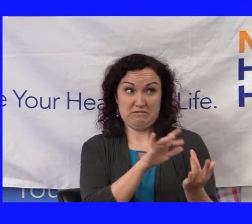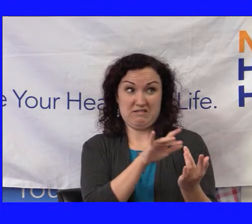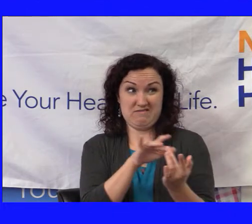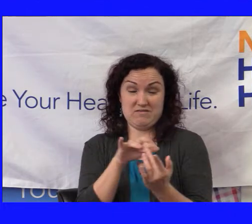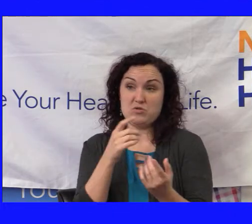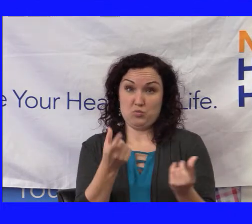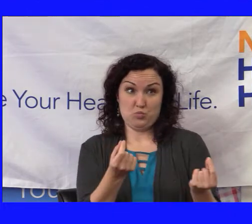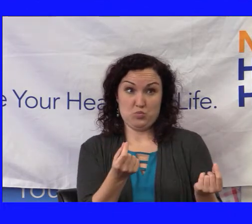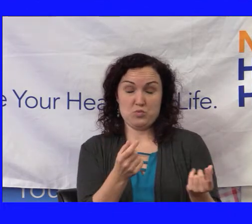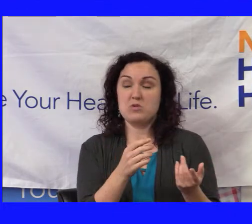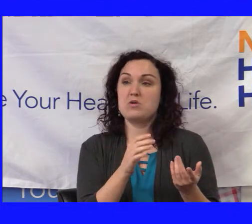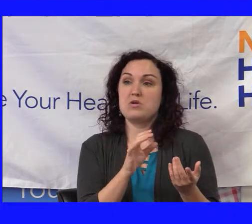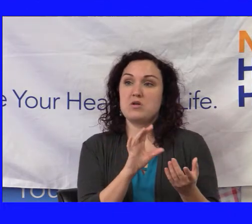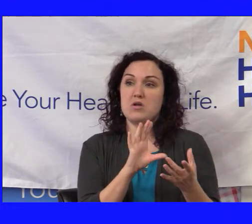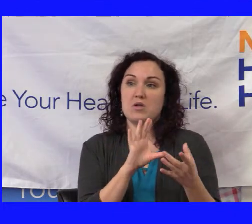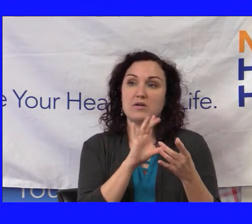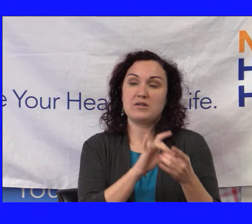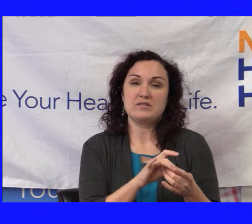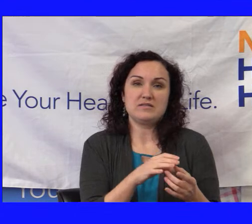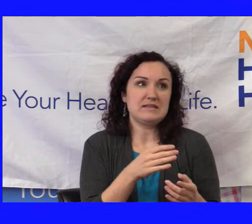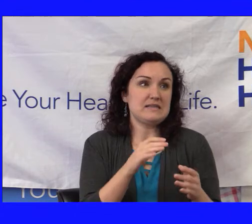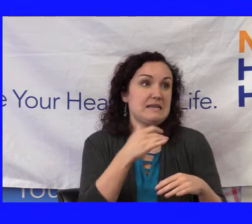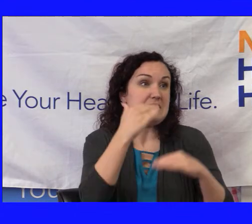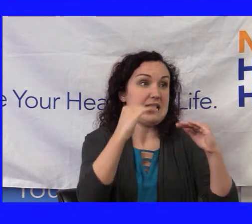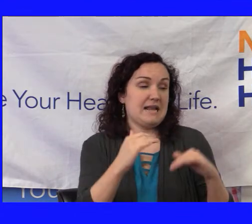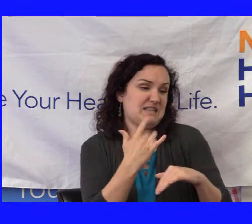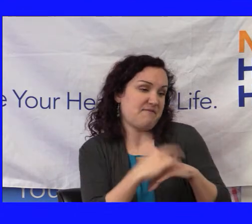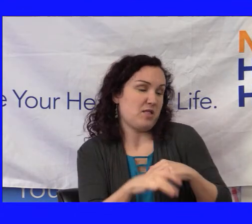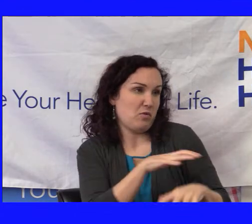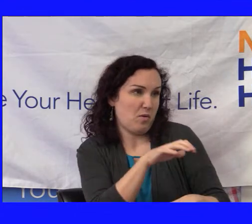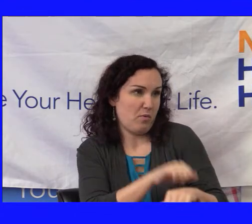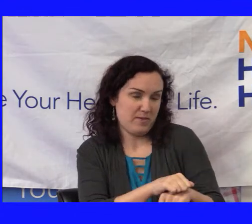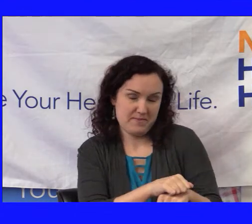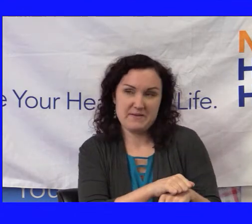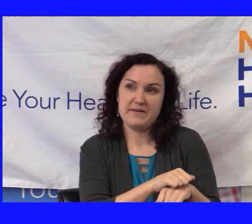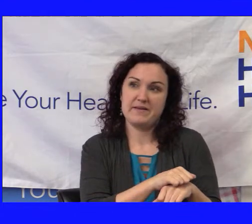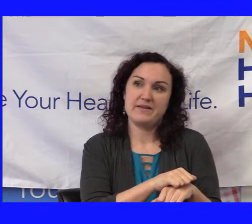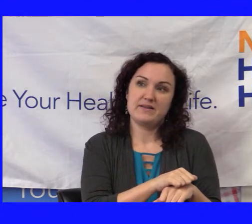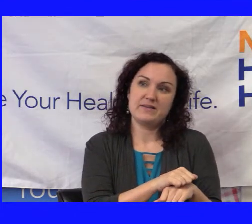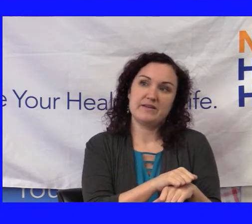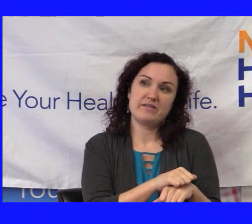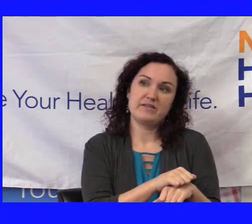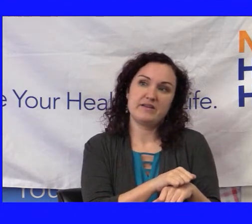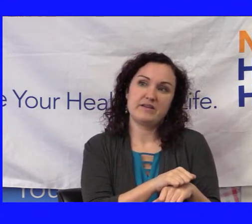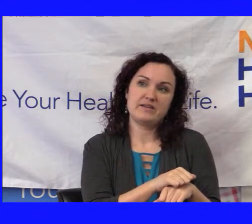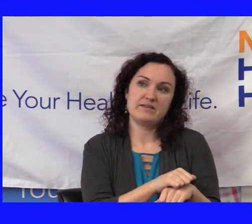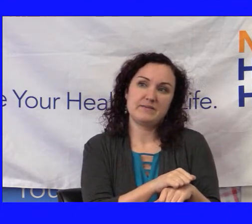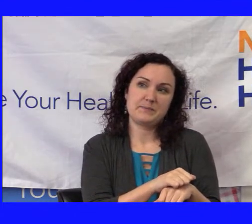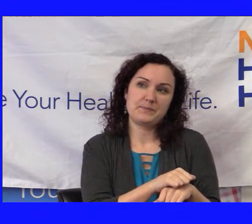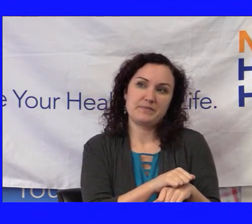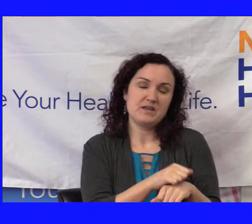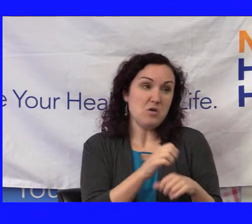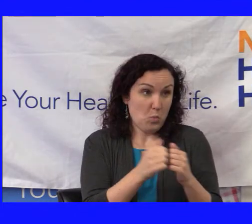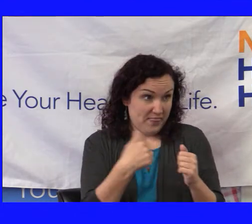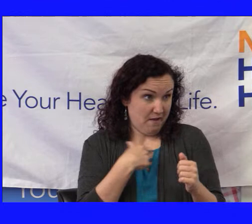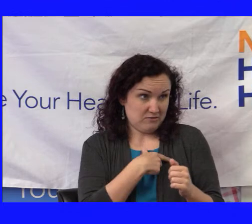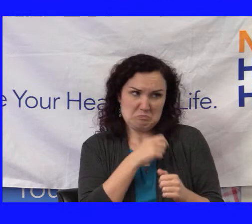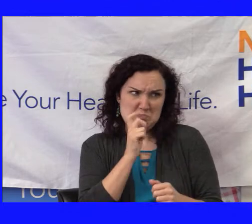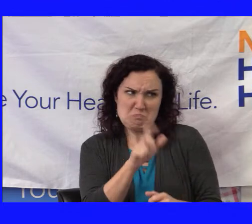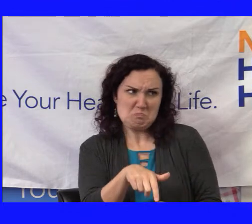people to the soonest appointment. Right. They basically, so it wouldn't necessarily have to be with